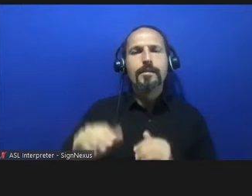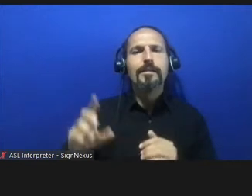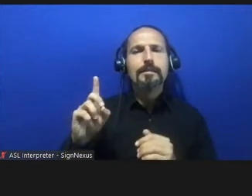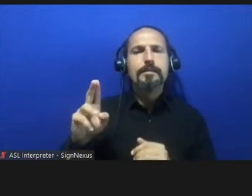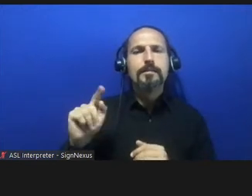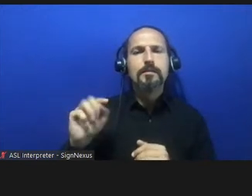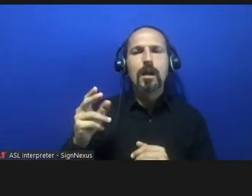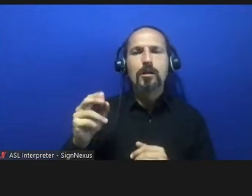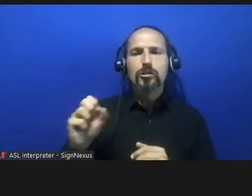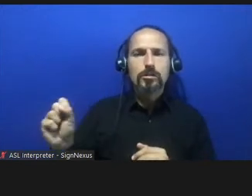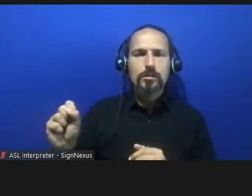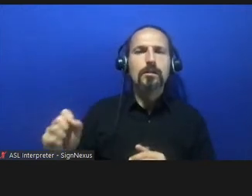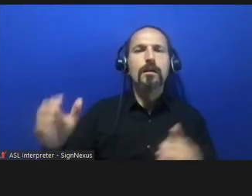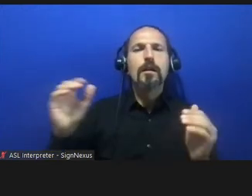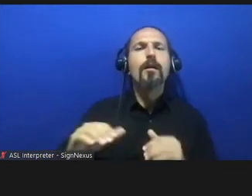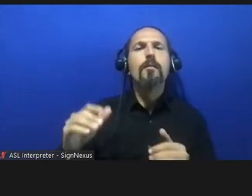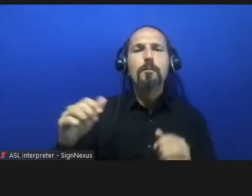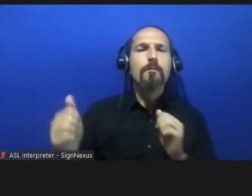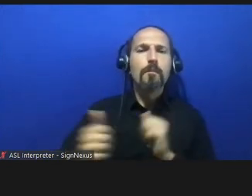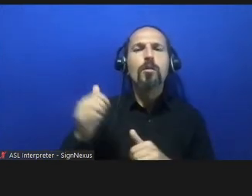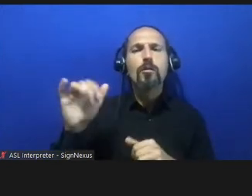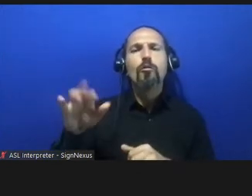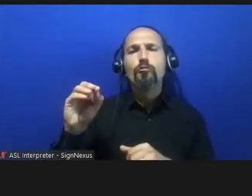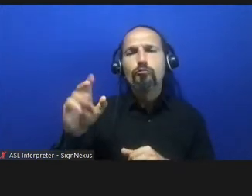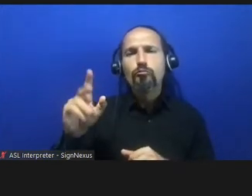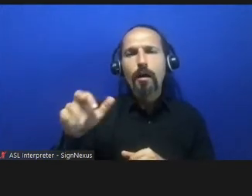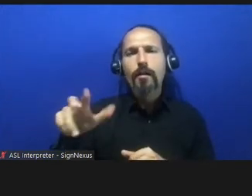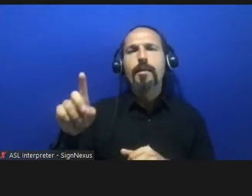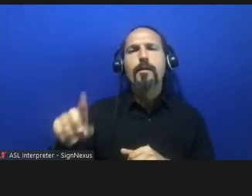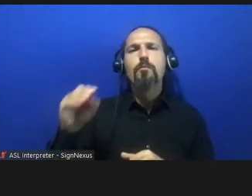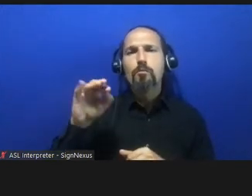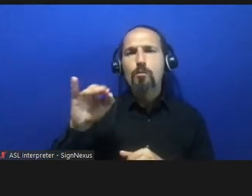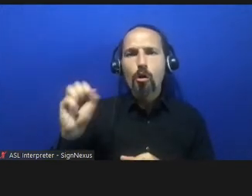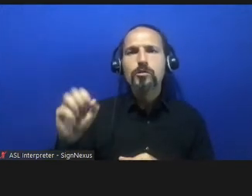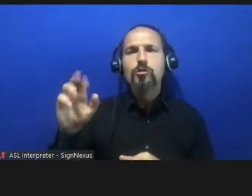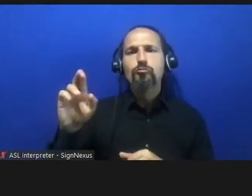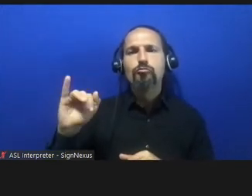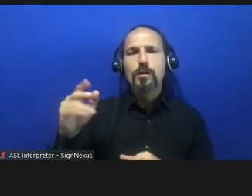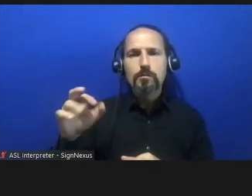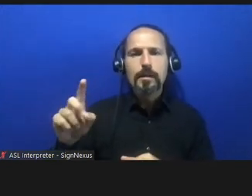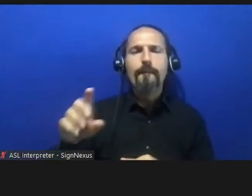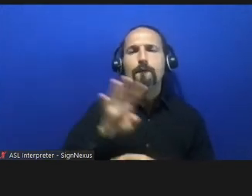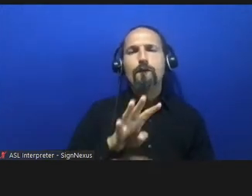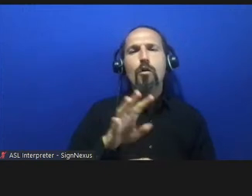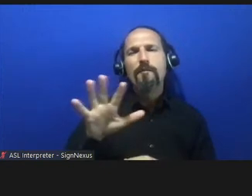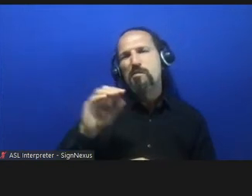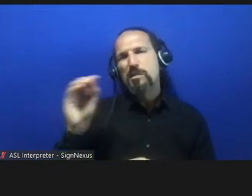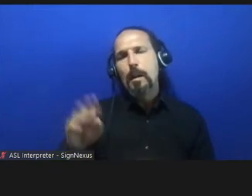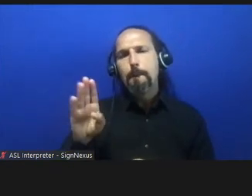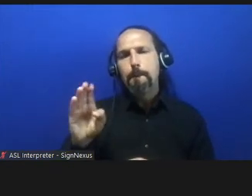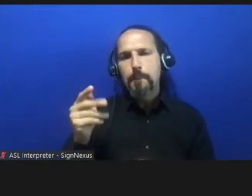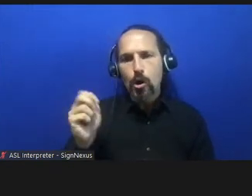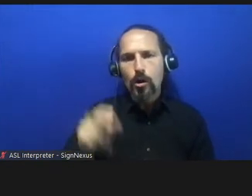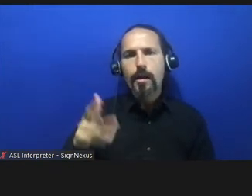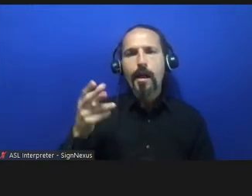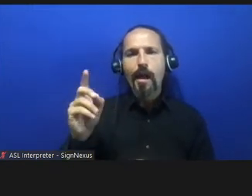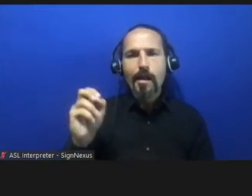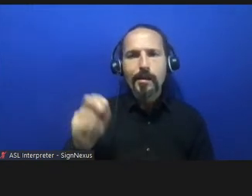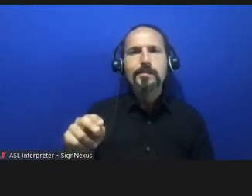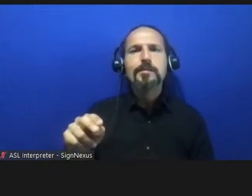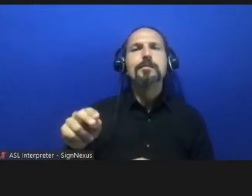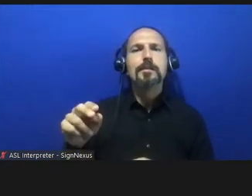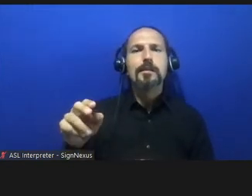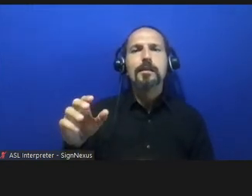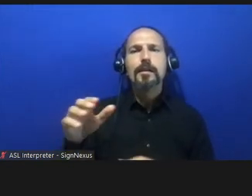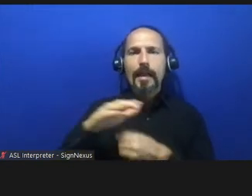percent come from counties like rockland morris and richmond and roughly four to five percent come from bergen hudson and westchester counties